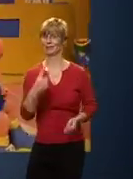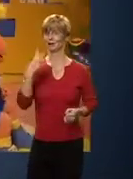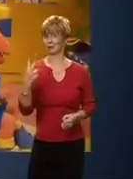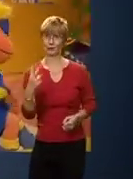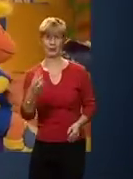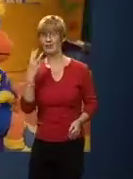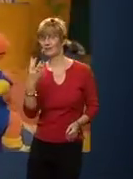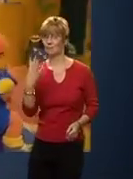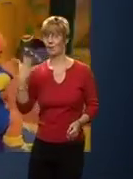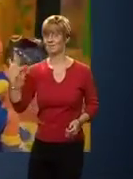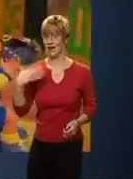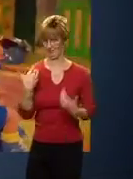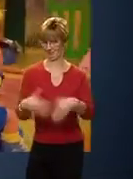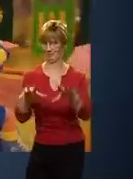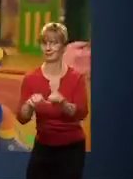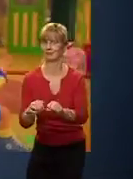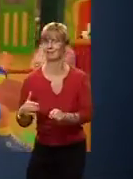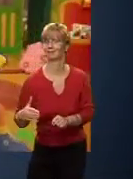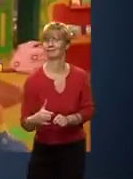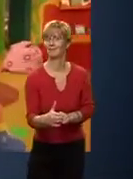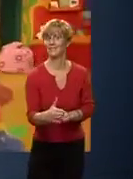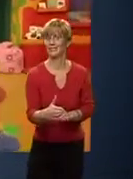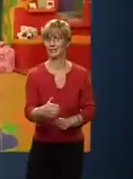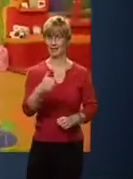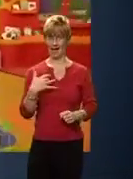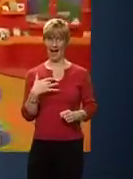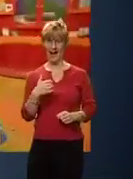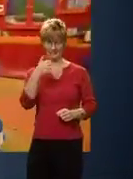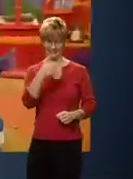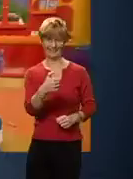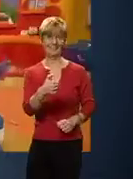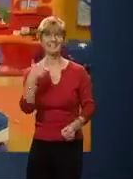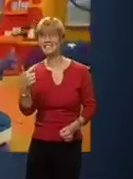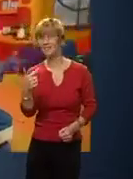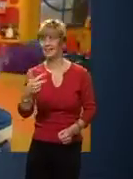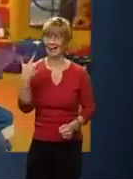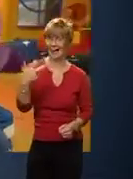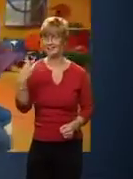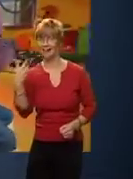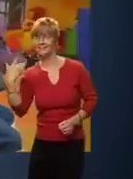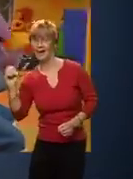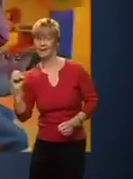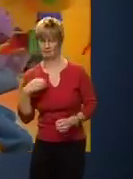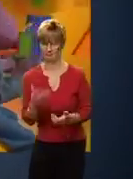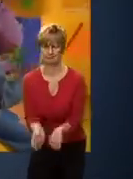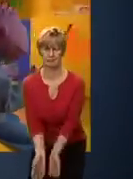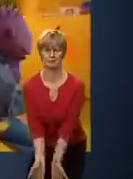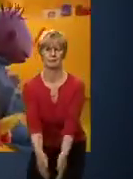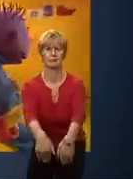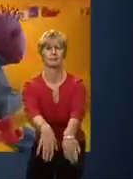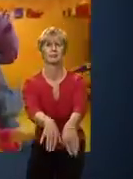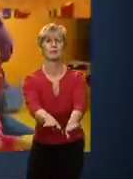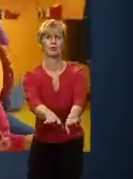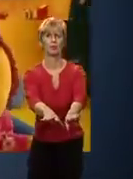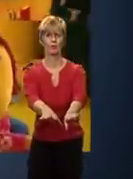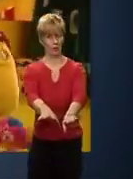One, two, three, four, five. Once I caught a fish alive. Six, seven, eight, nine, ten. Then I let